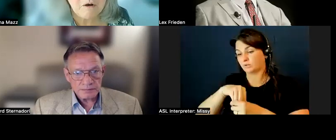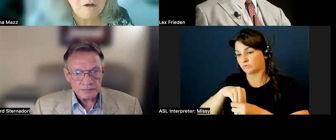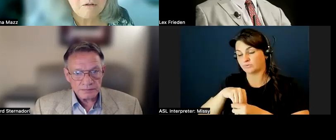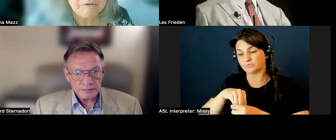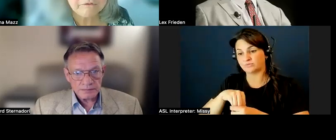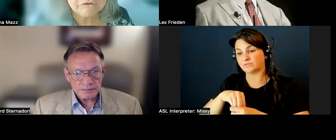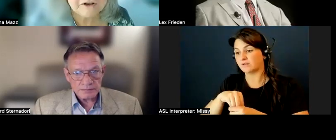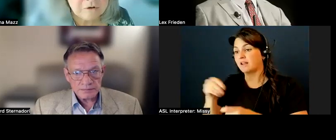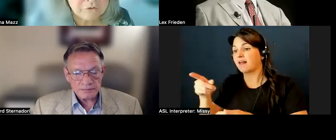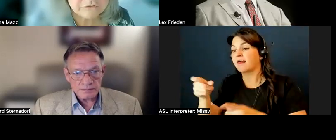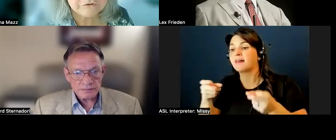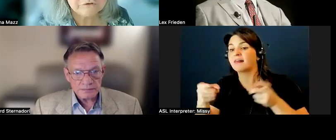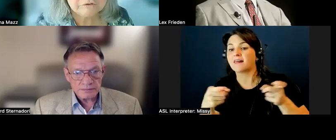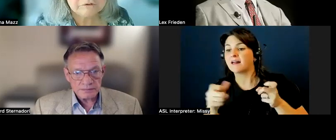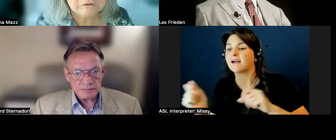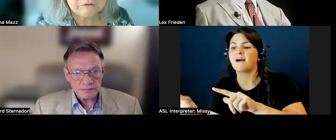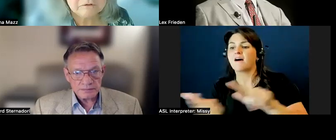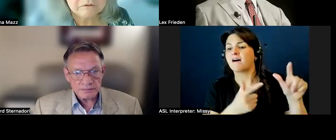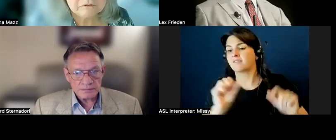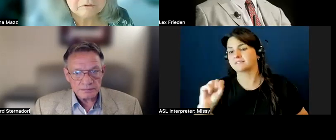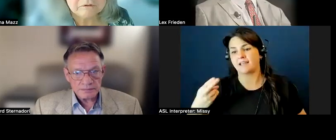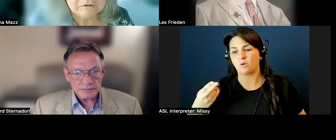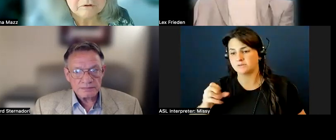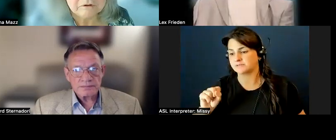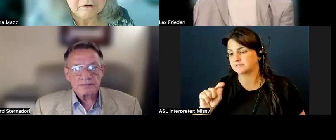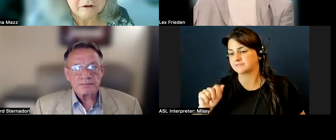from all stakeholders.